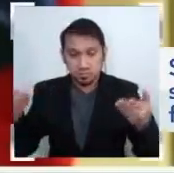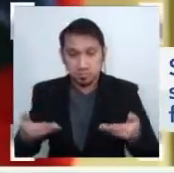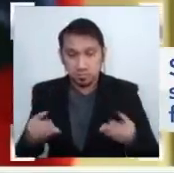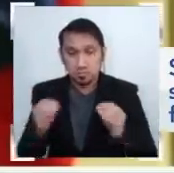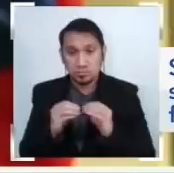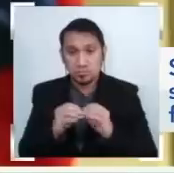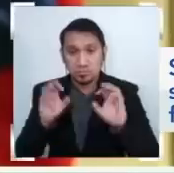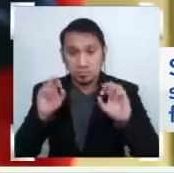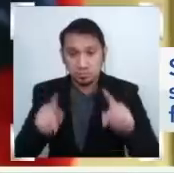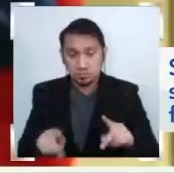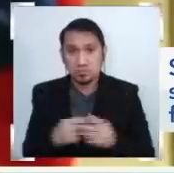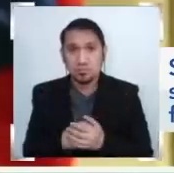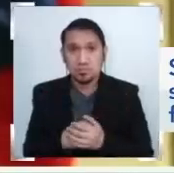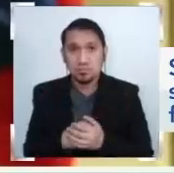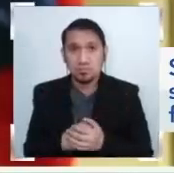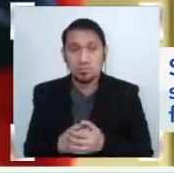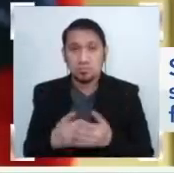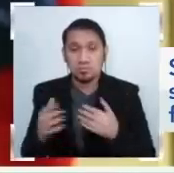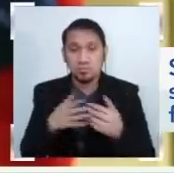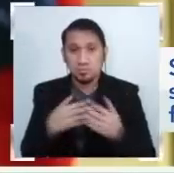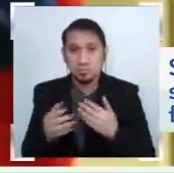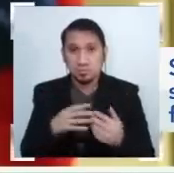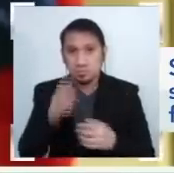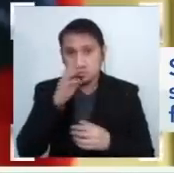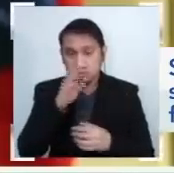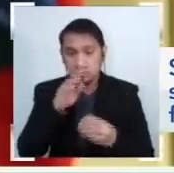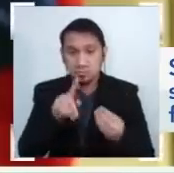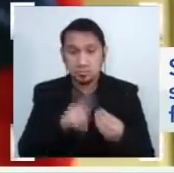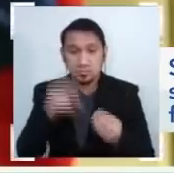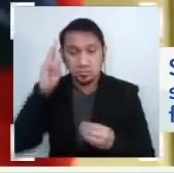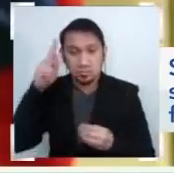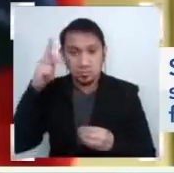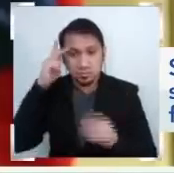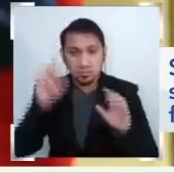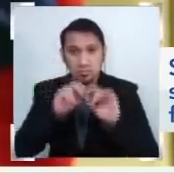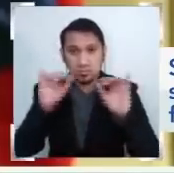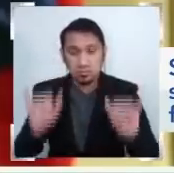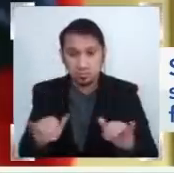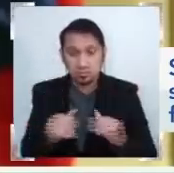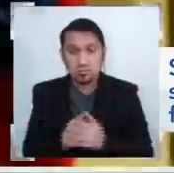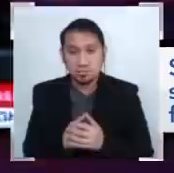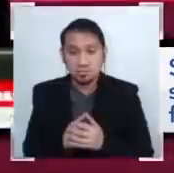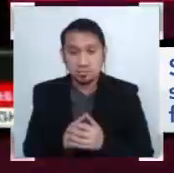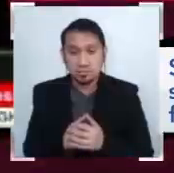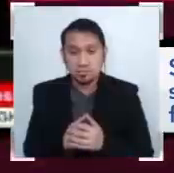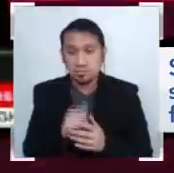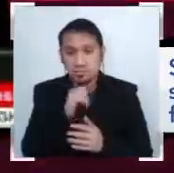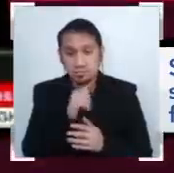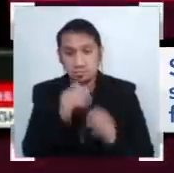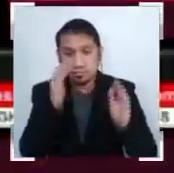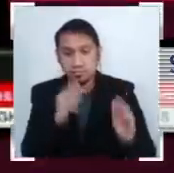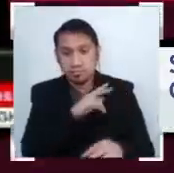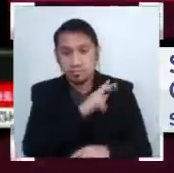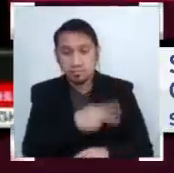to revise even the present restrictions on our political system to suit personal interest. Sa sesyon naman